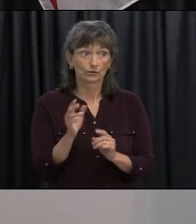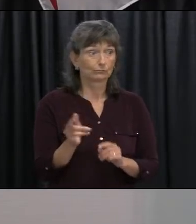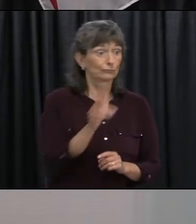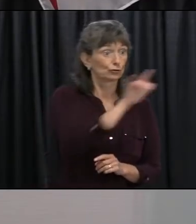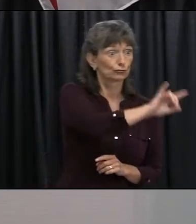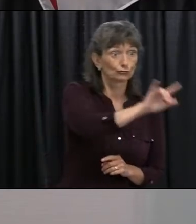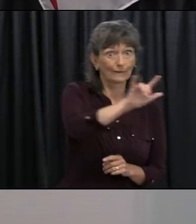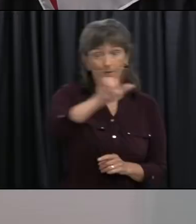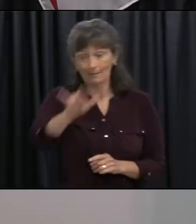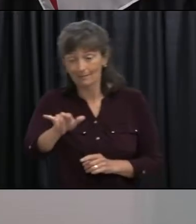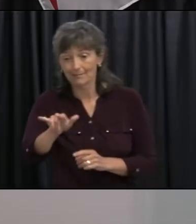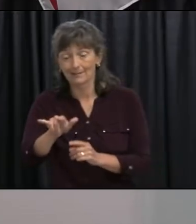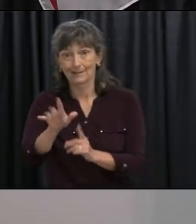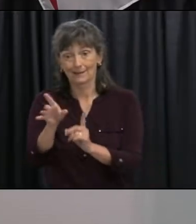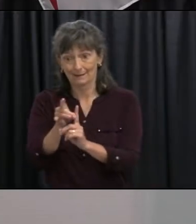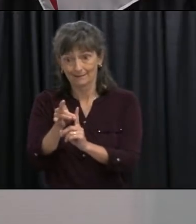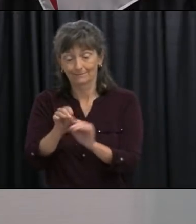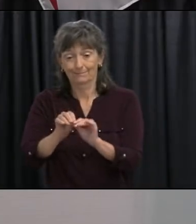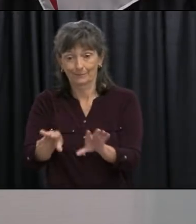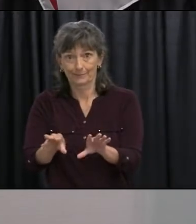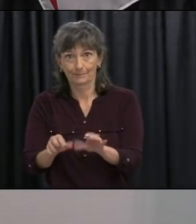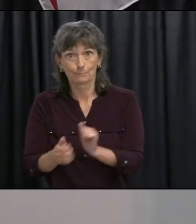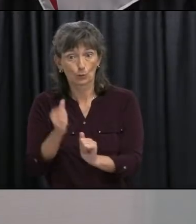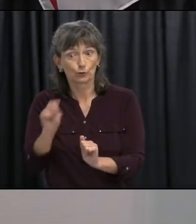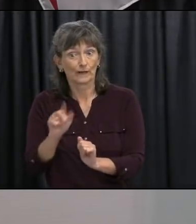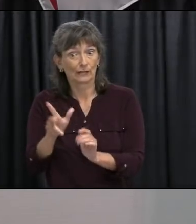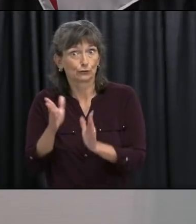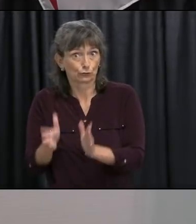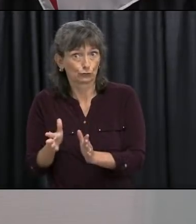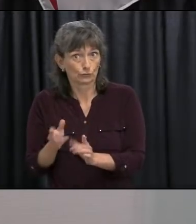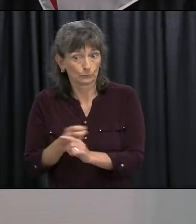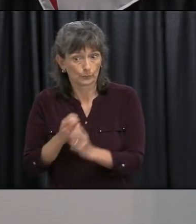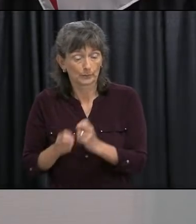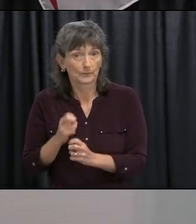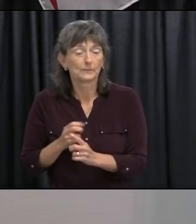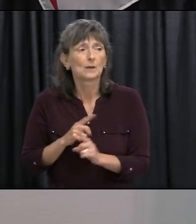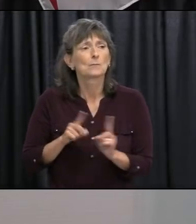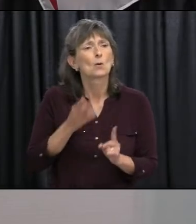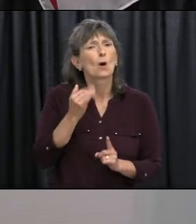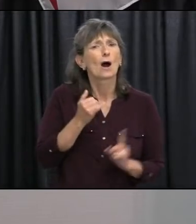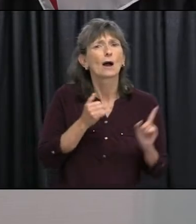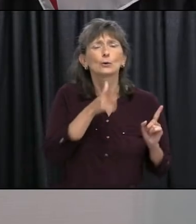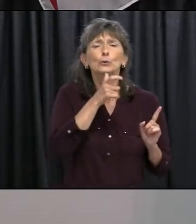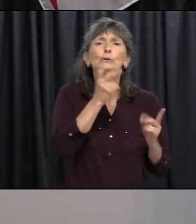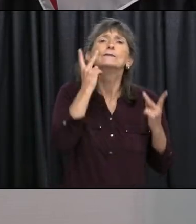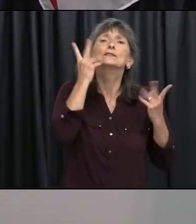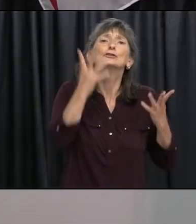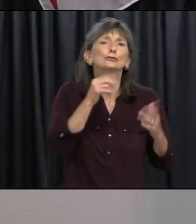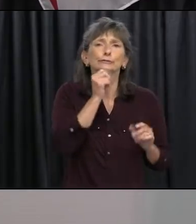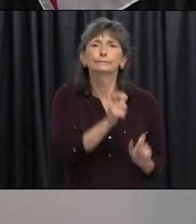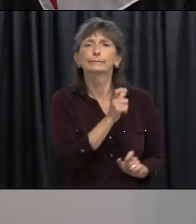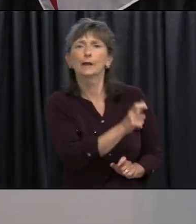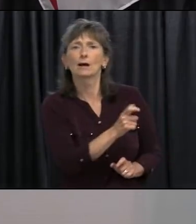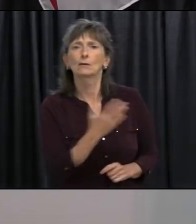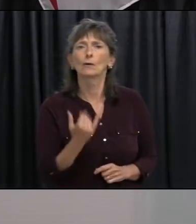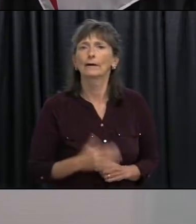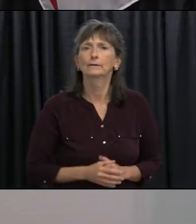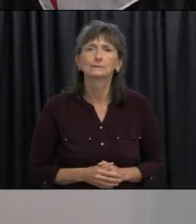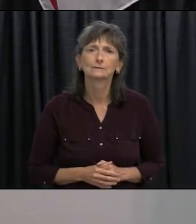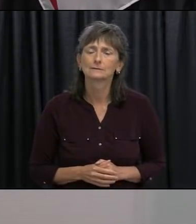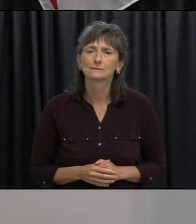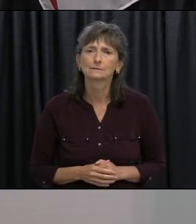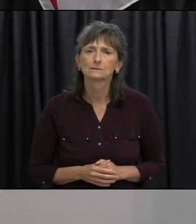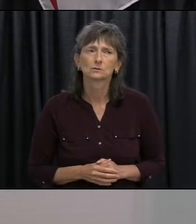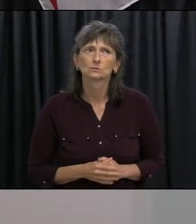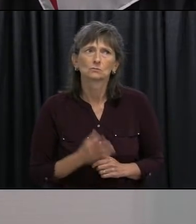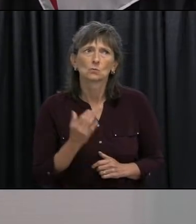say, for example, a non-permanent resident, this goes right back to the whole travel ban and the lawsuit and everything else, why are they